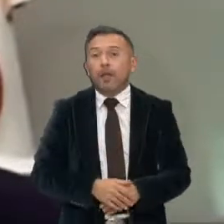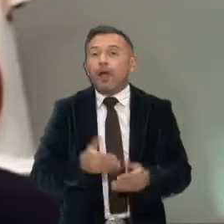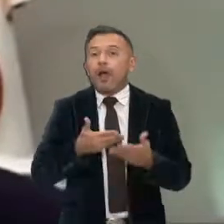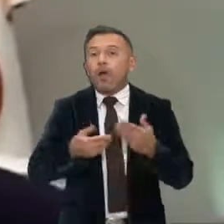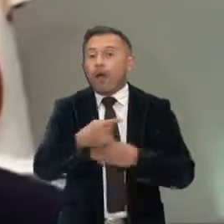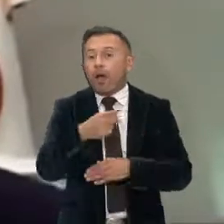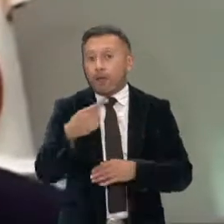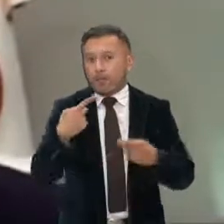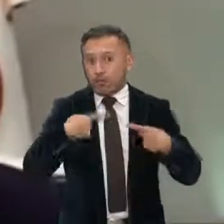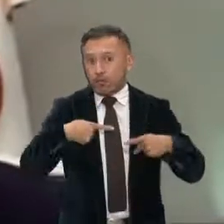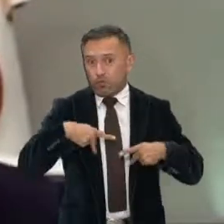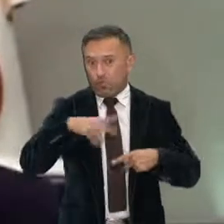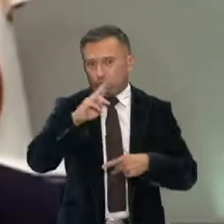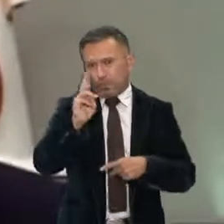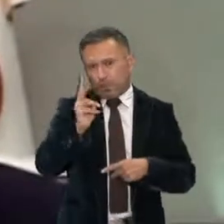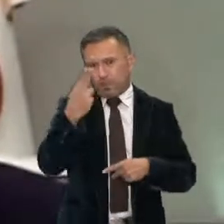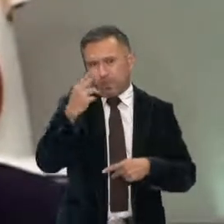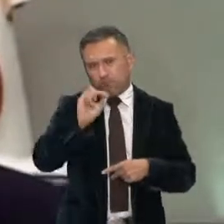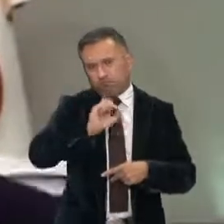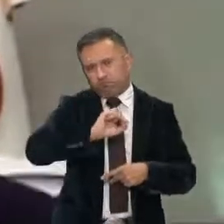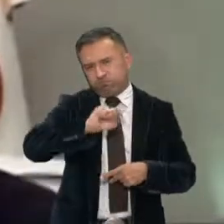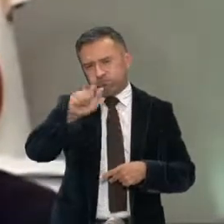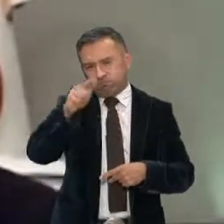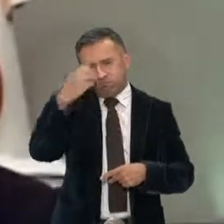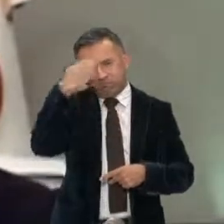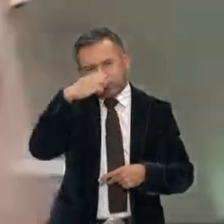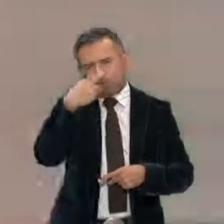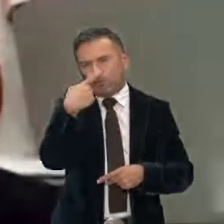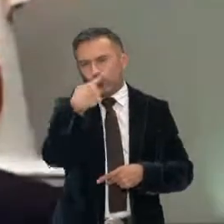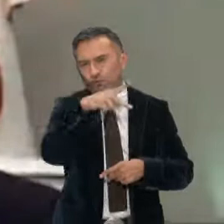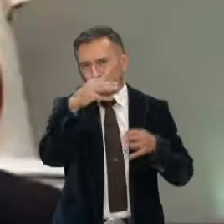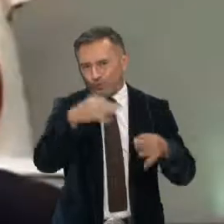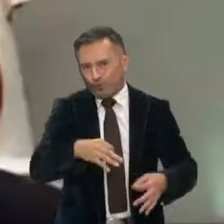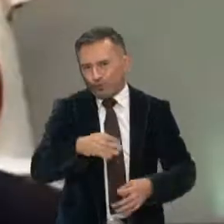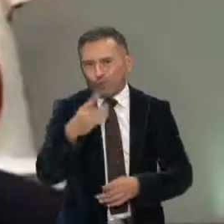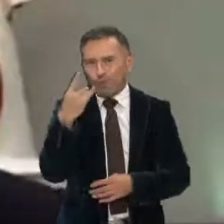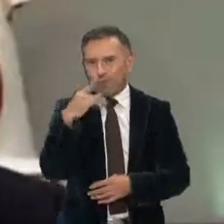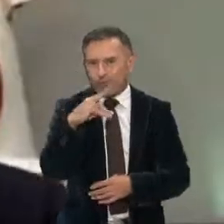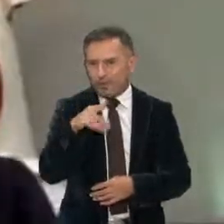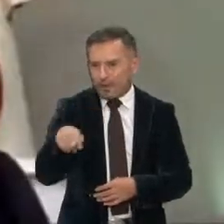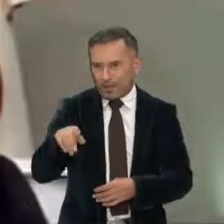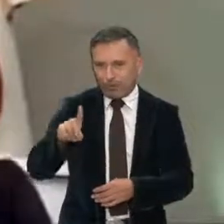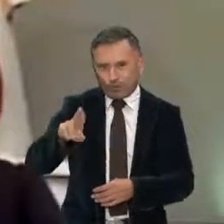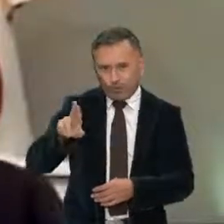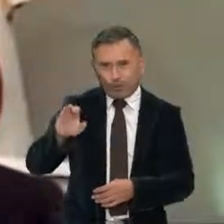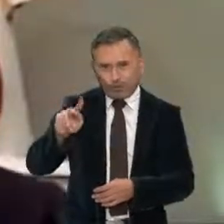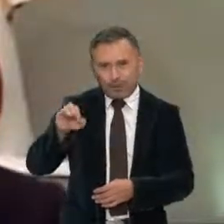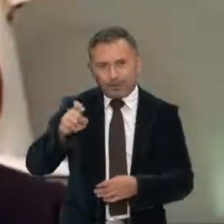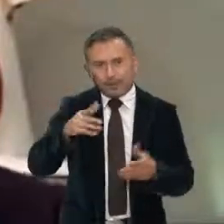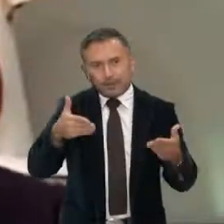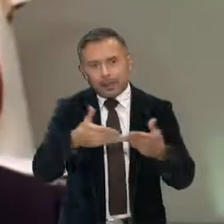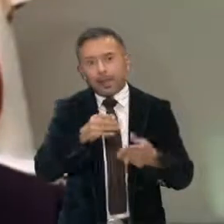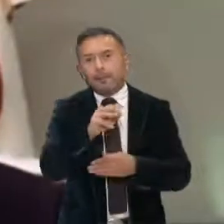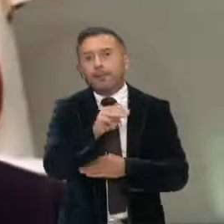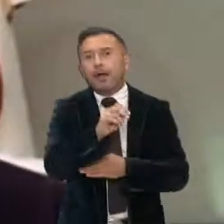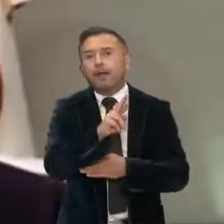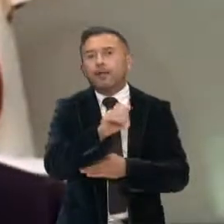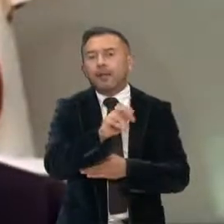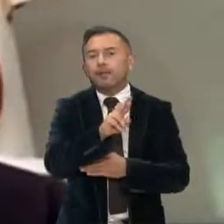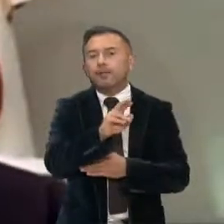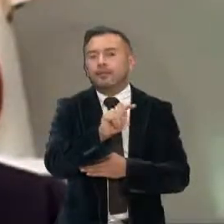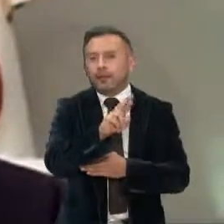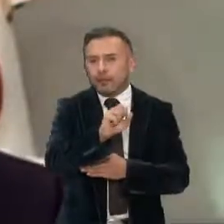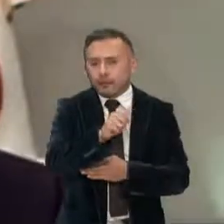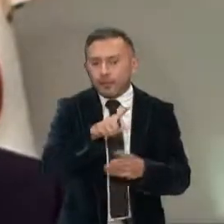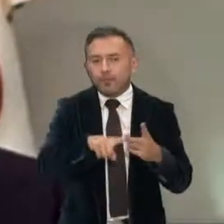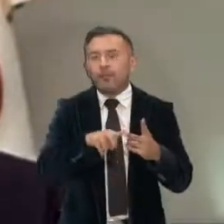America in brief. We are going to have academics from Bolivia that are very